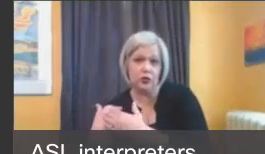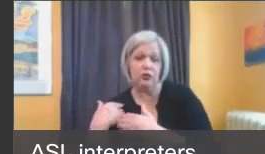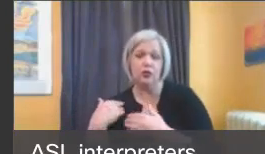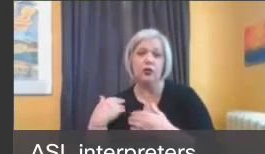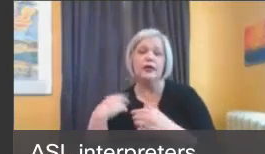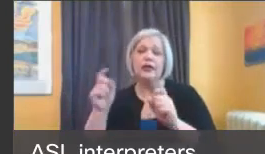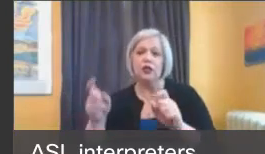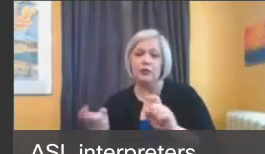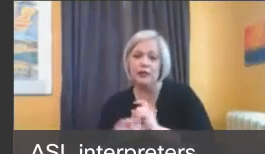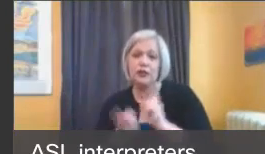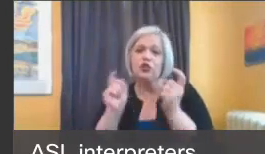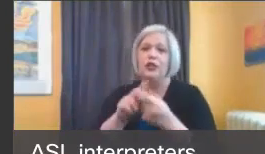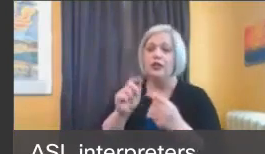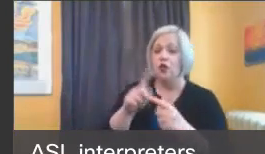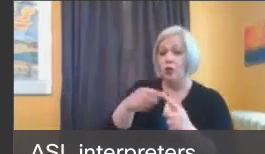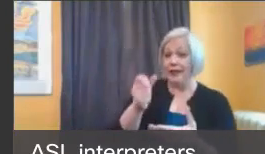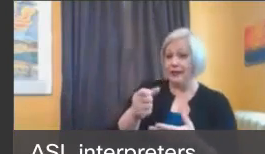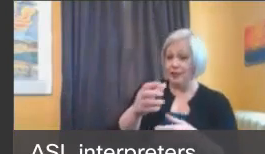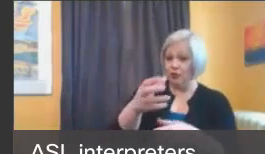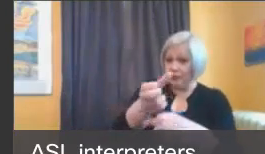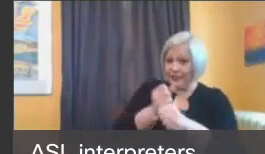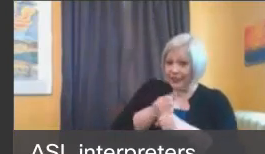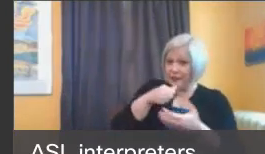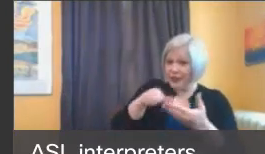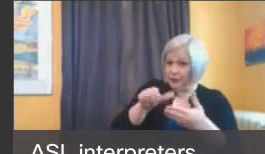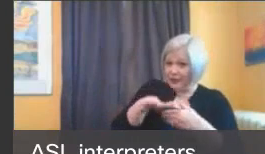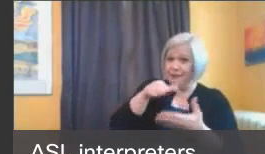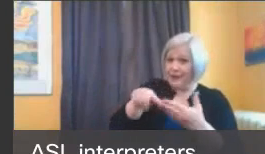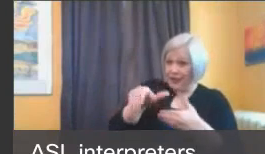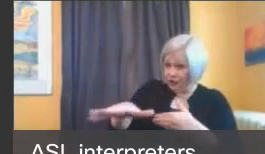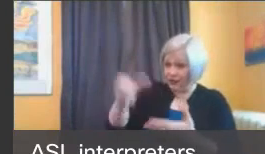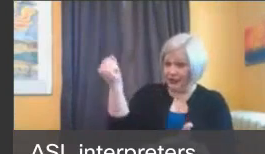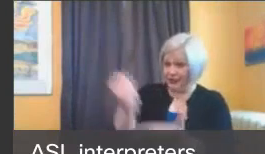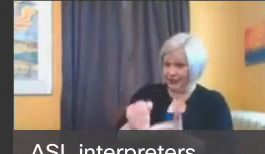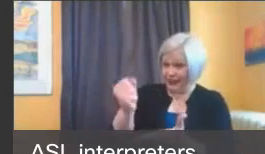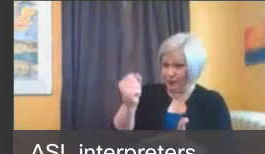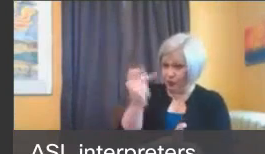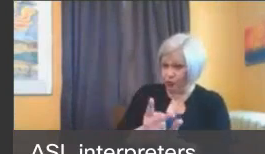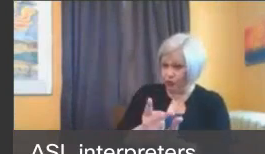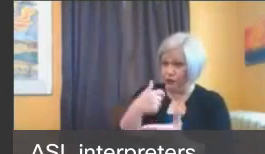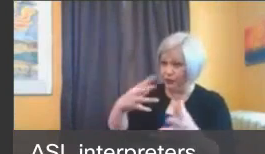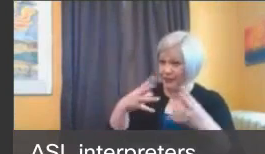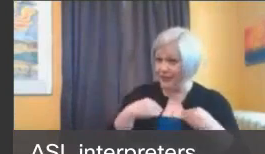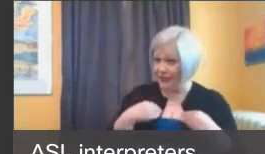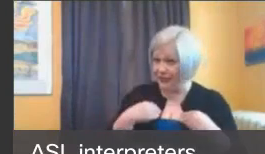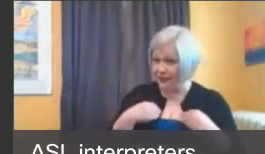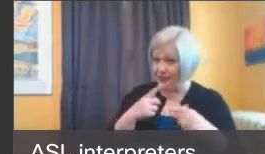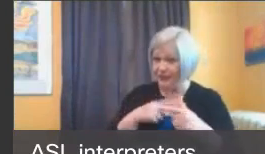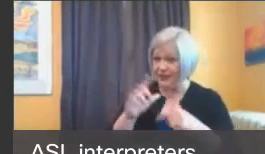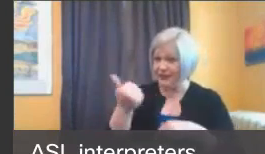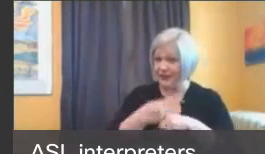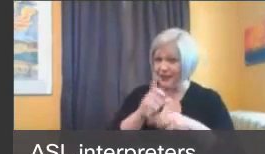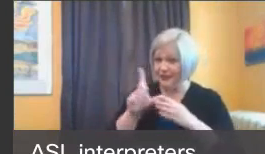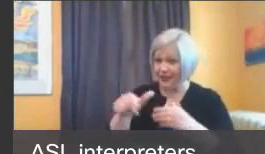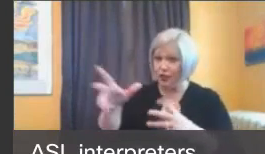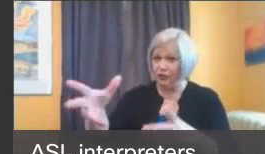that it's a postmark date. So if the person mails it and it's postmarked, you know, if we get it, you know, within say 10 days after the election,